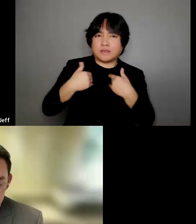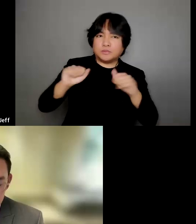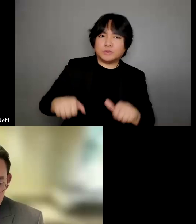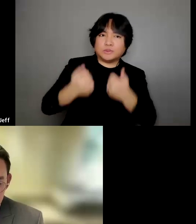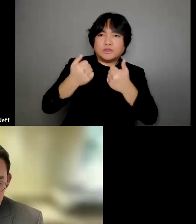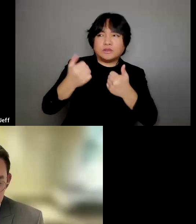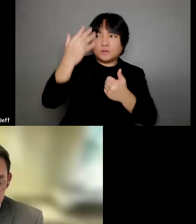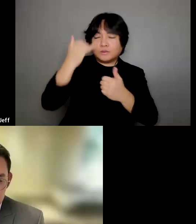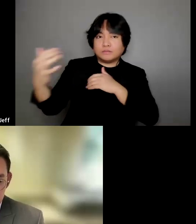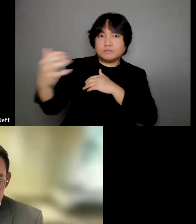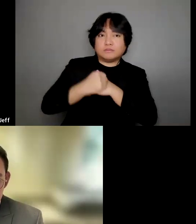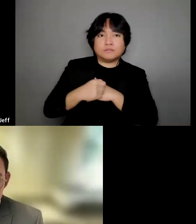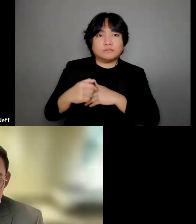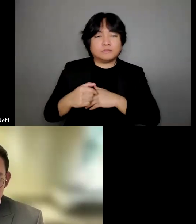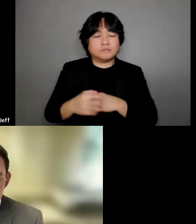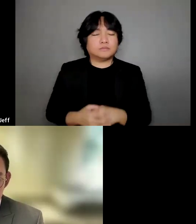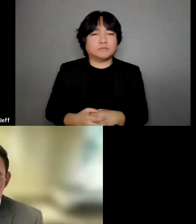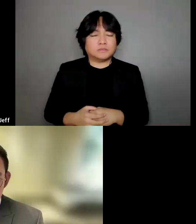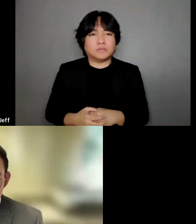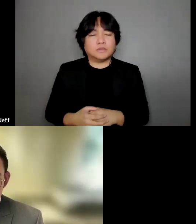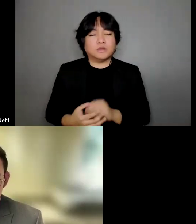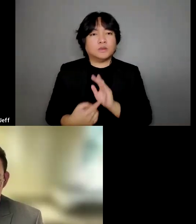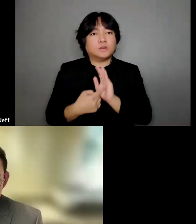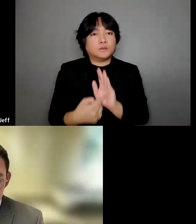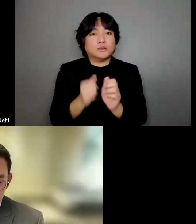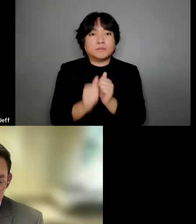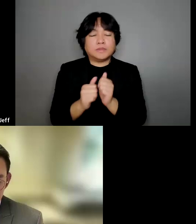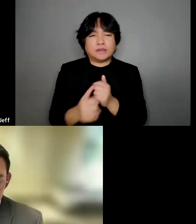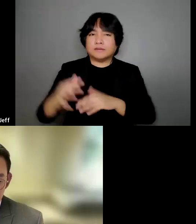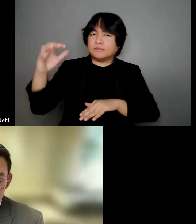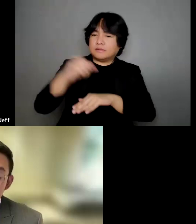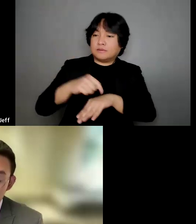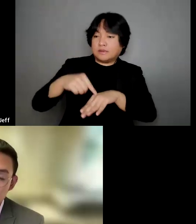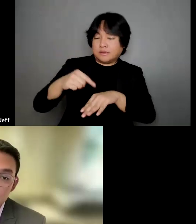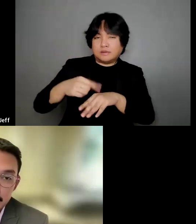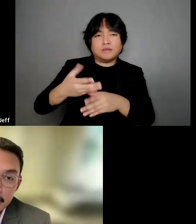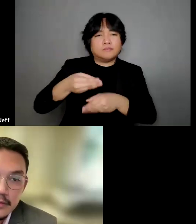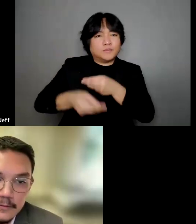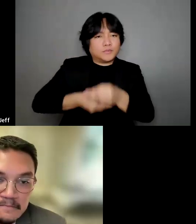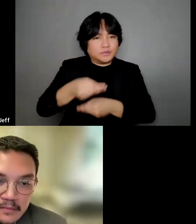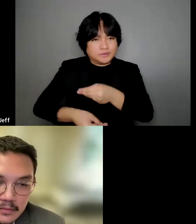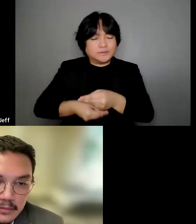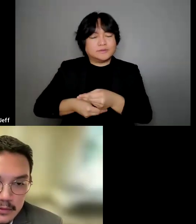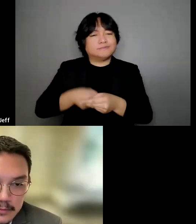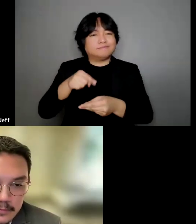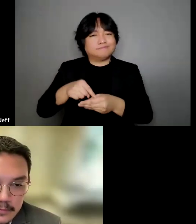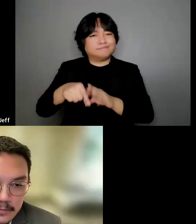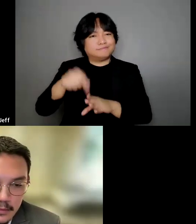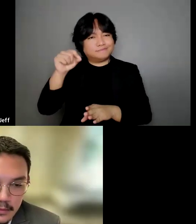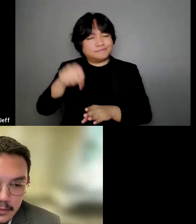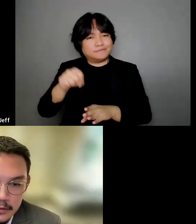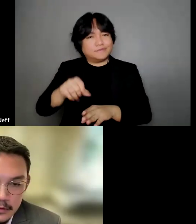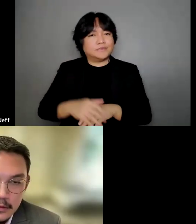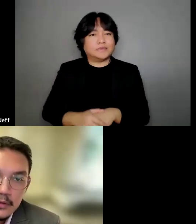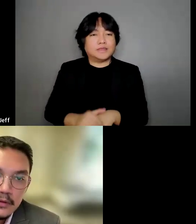structures, which also just goes to show that decolonization is a process. No, it is not an